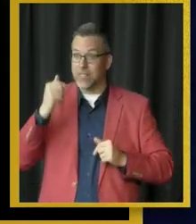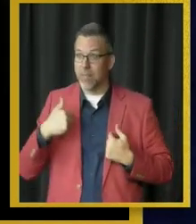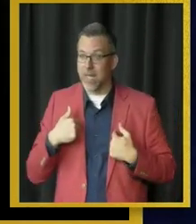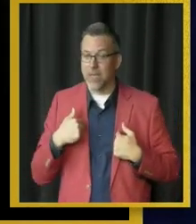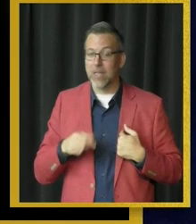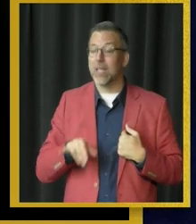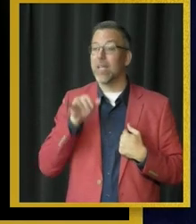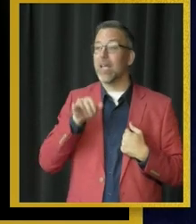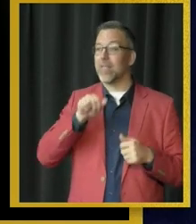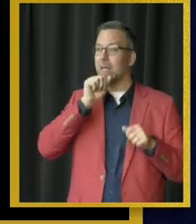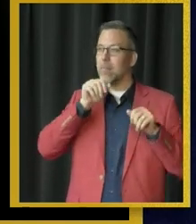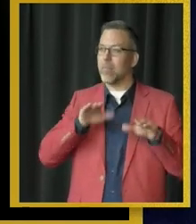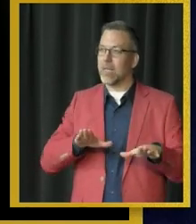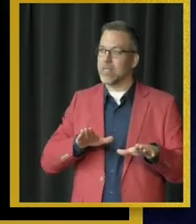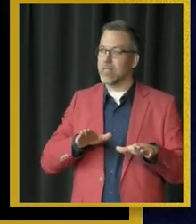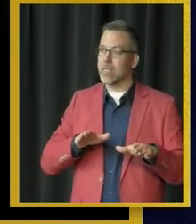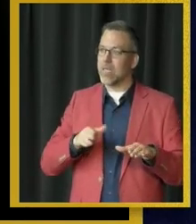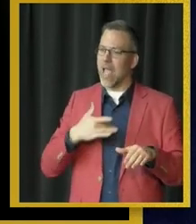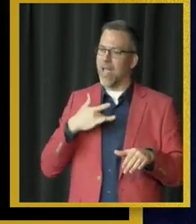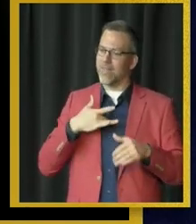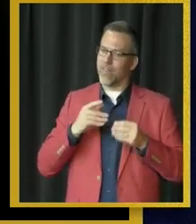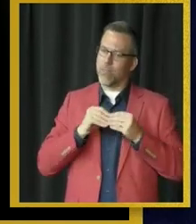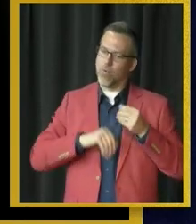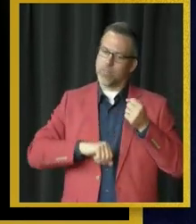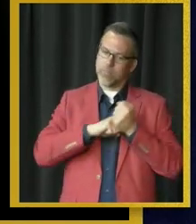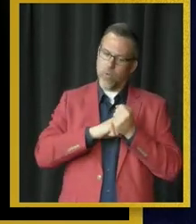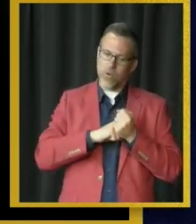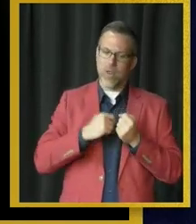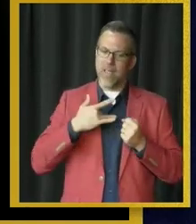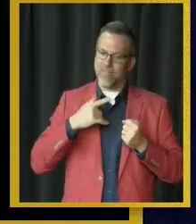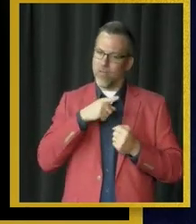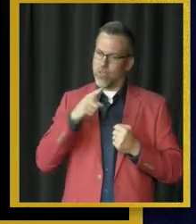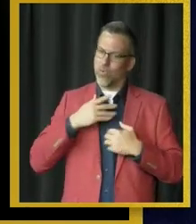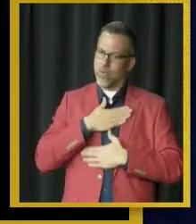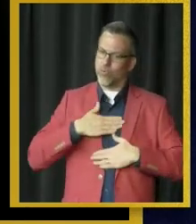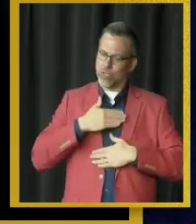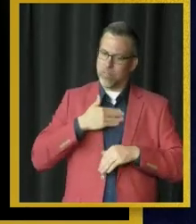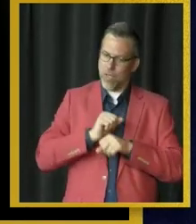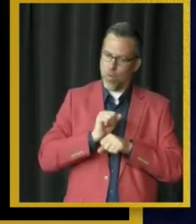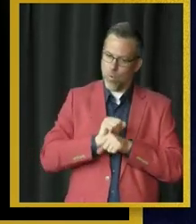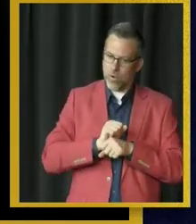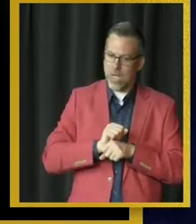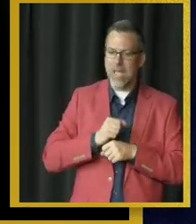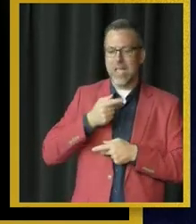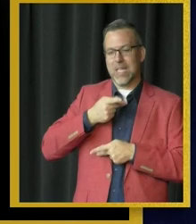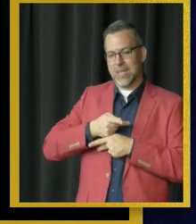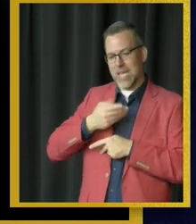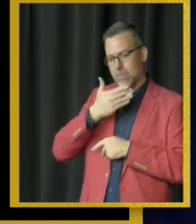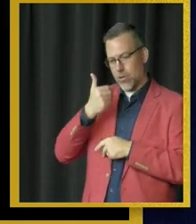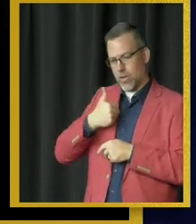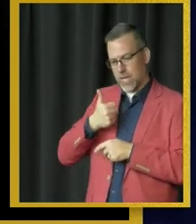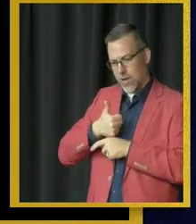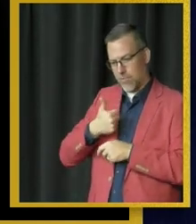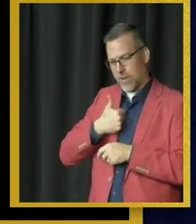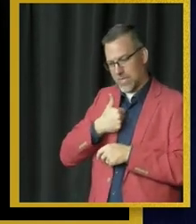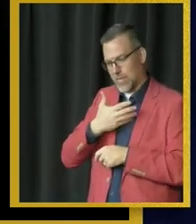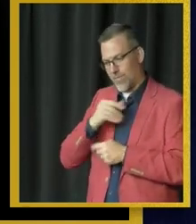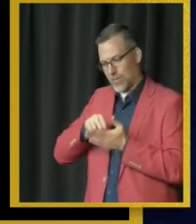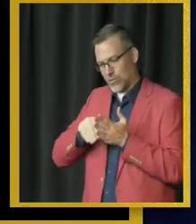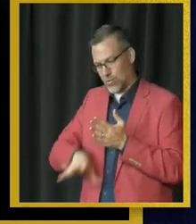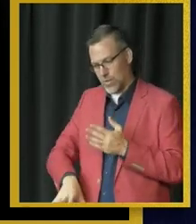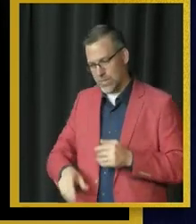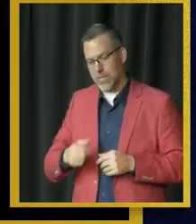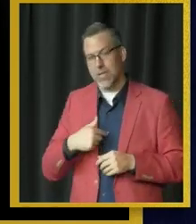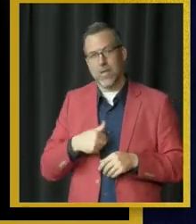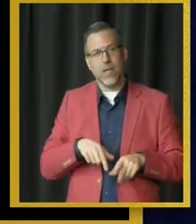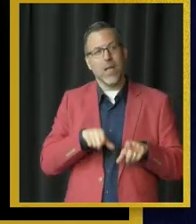that blessing has not only made me feel supported and appreciated, but it's helped me to take better care of myself and serve my students. I also